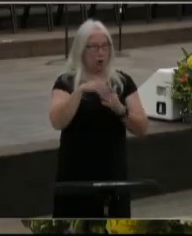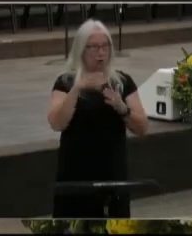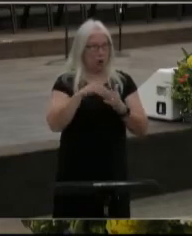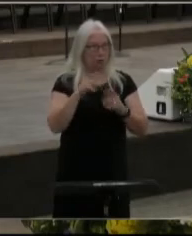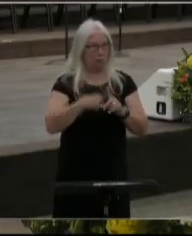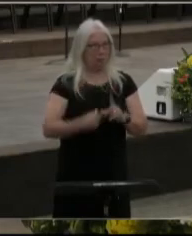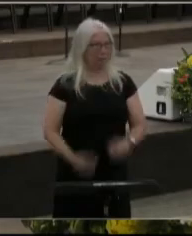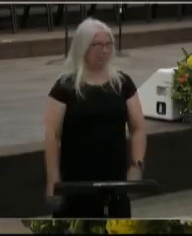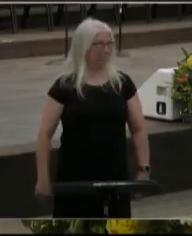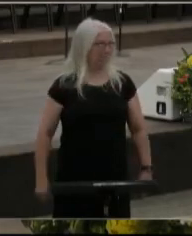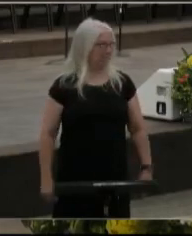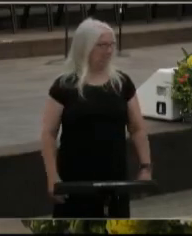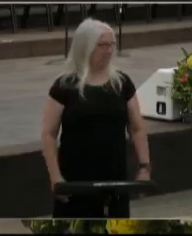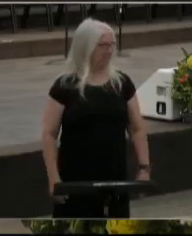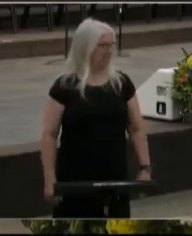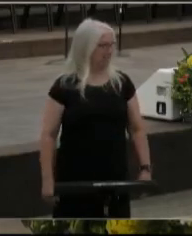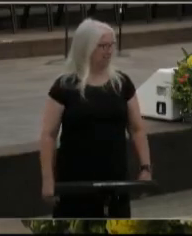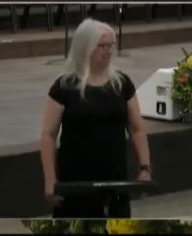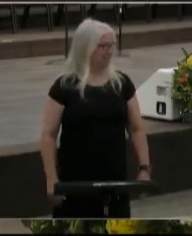a month?